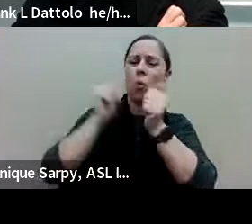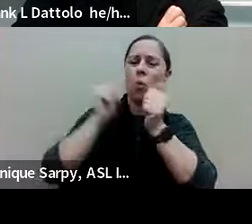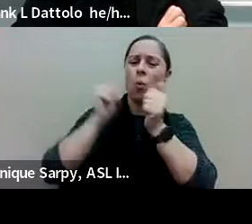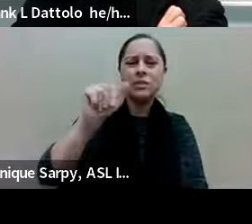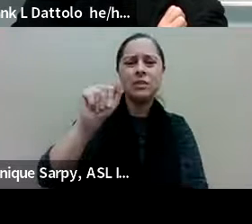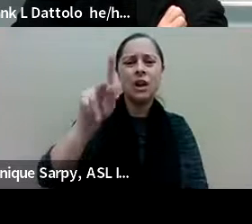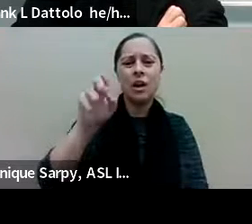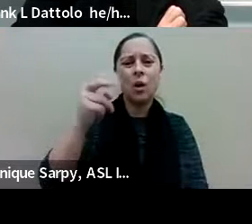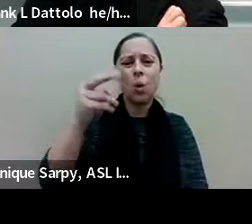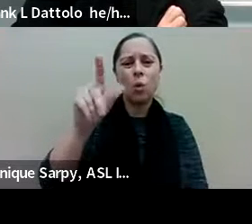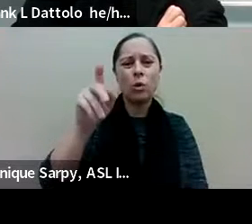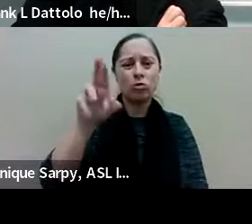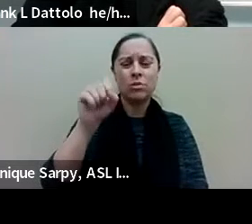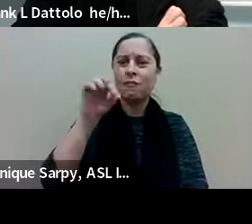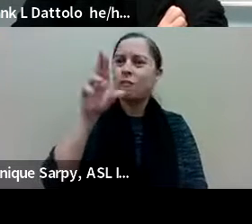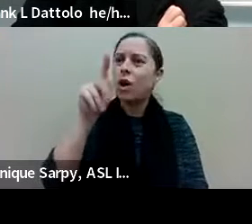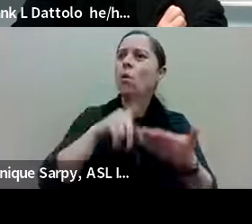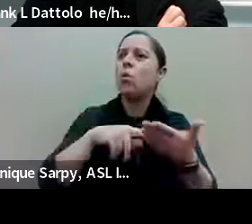them.